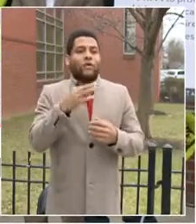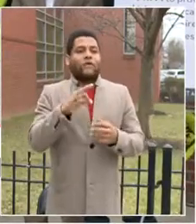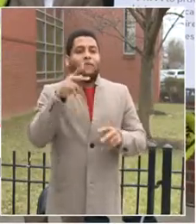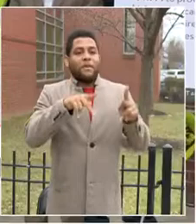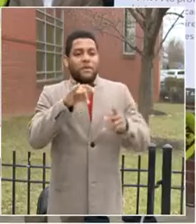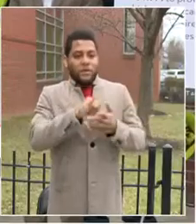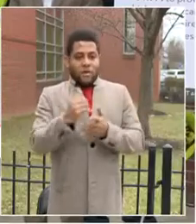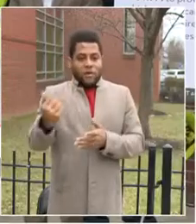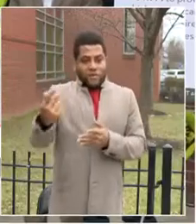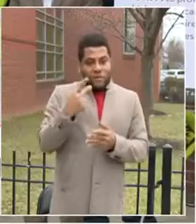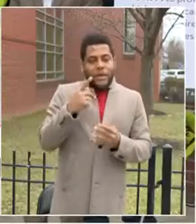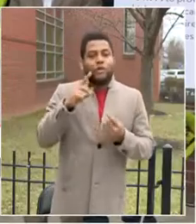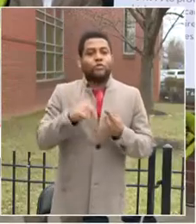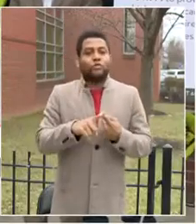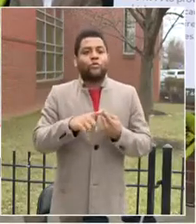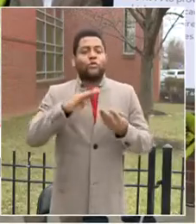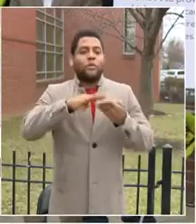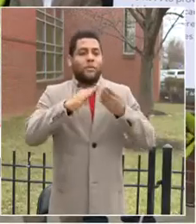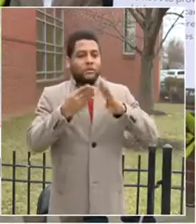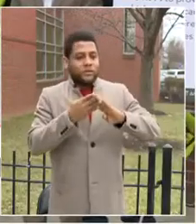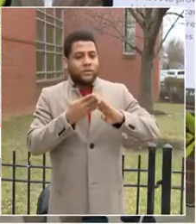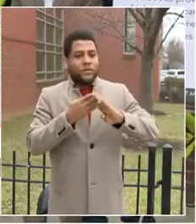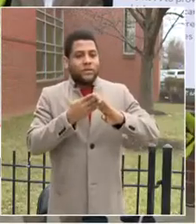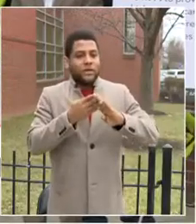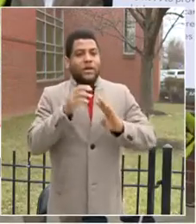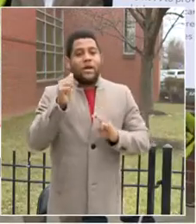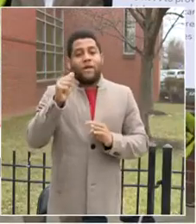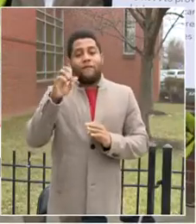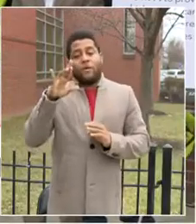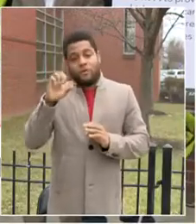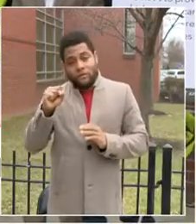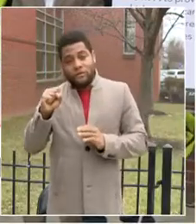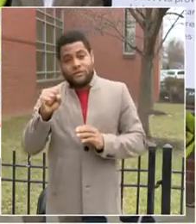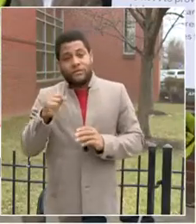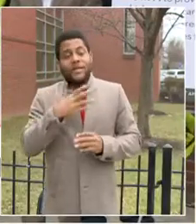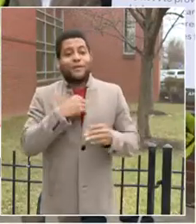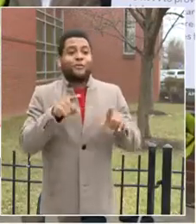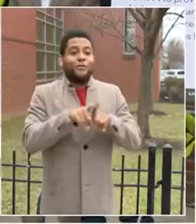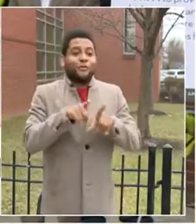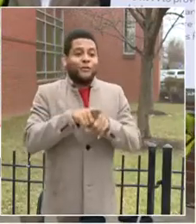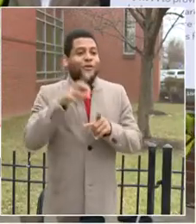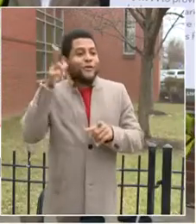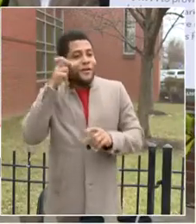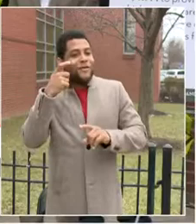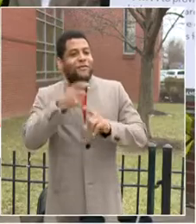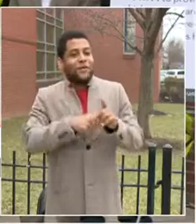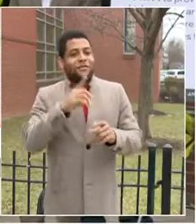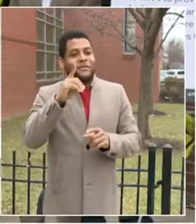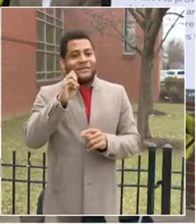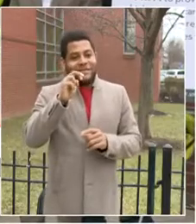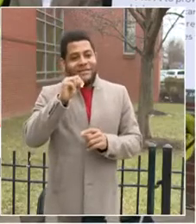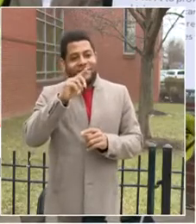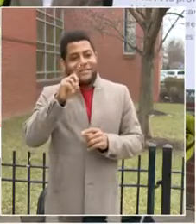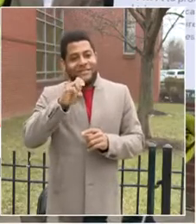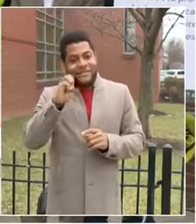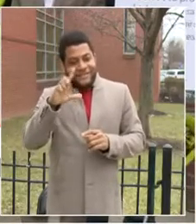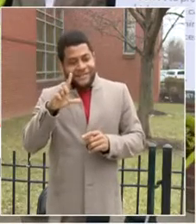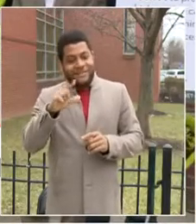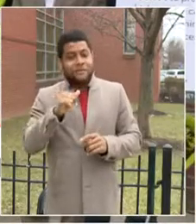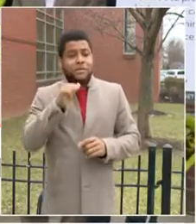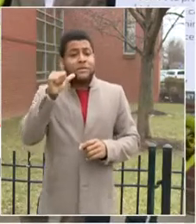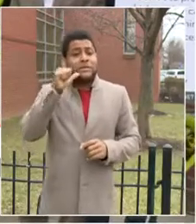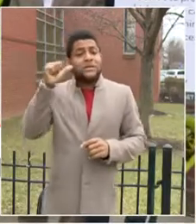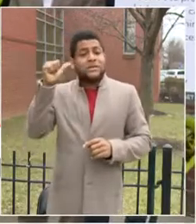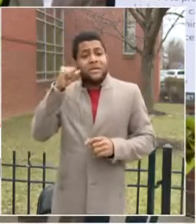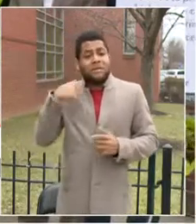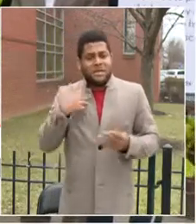me. And you've already heard from Denzel. So yesterday, I introduced my budget to